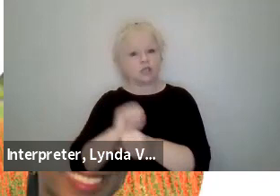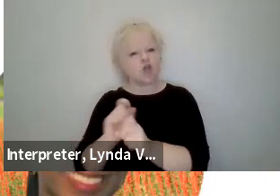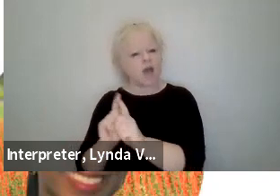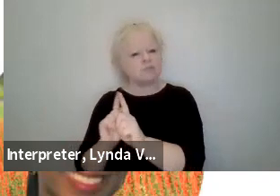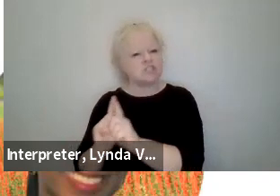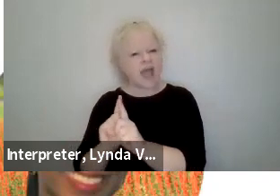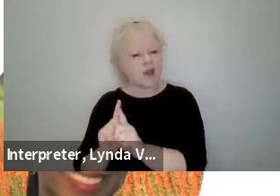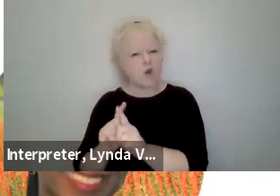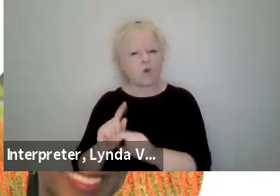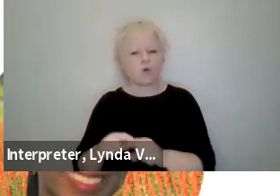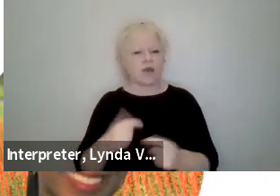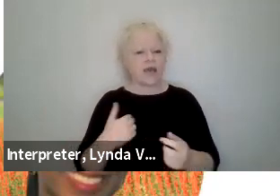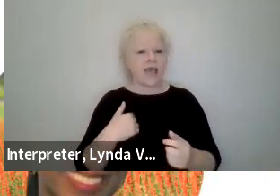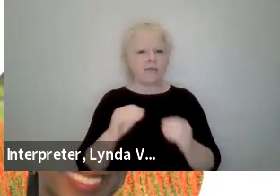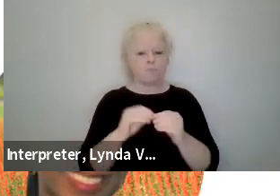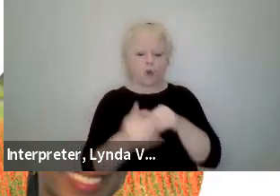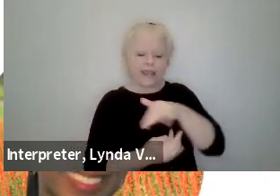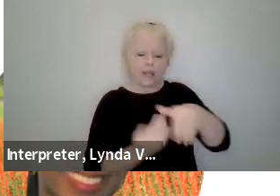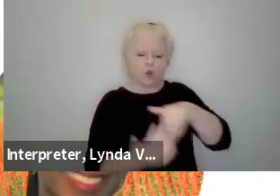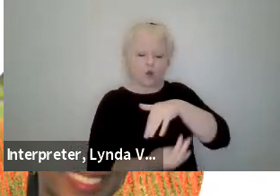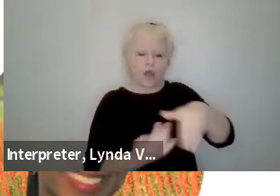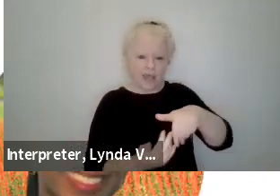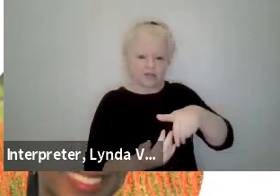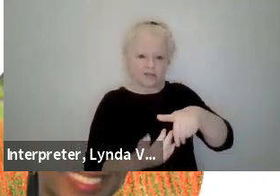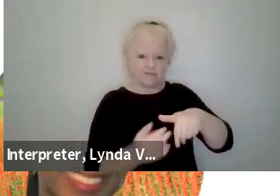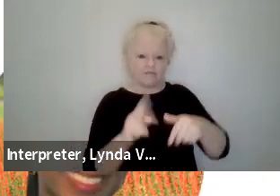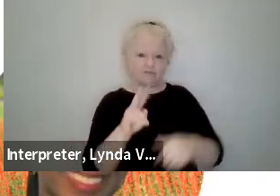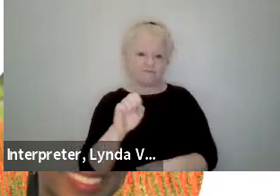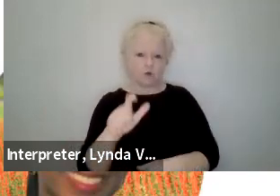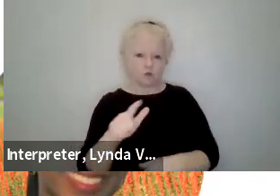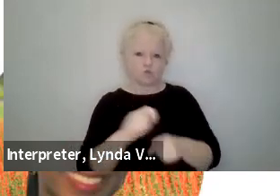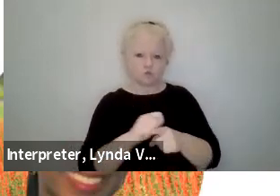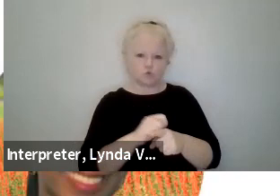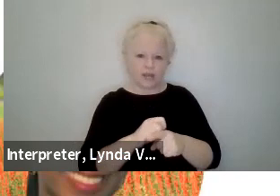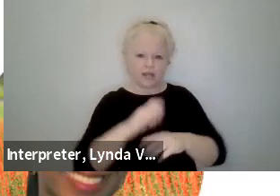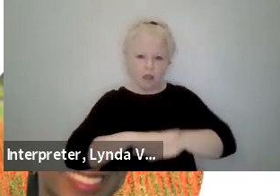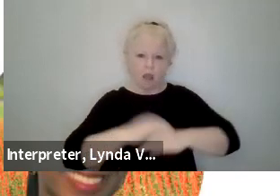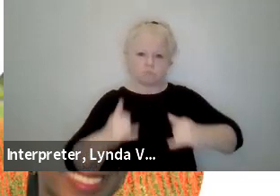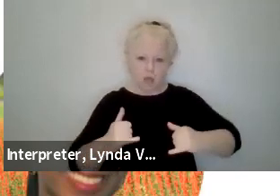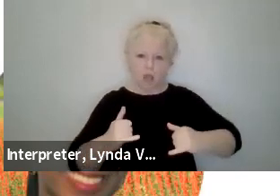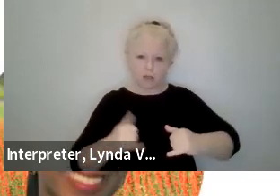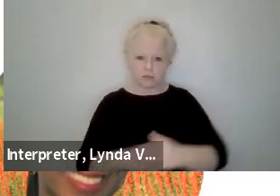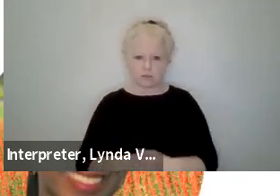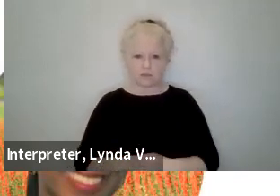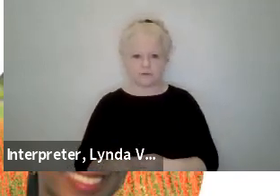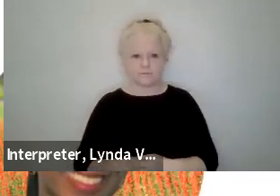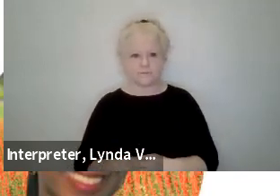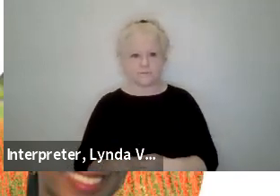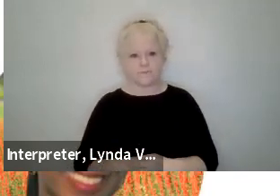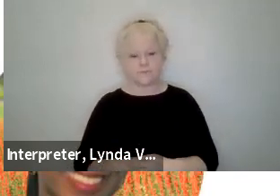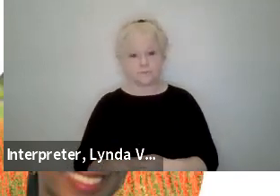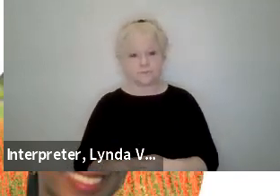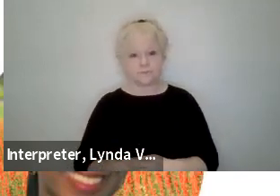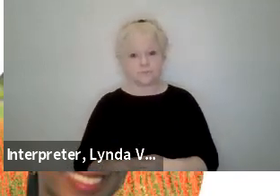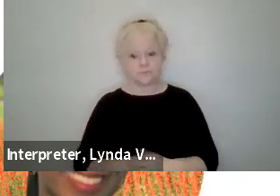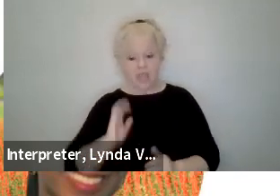to create modern, interactive, and attractive virtual training and curriculums. As an organization that serves others,